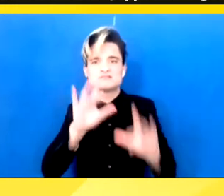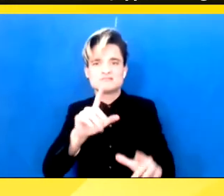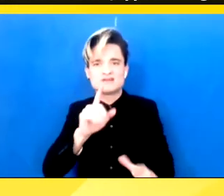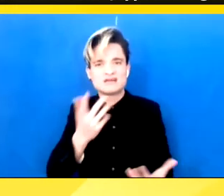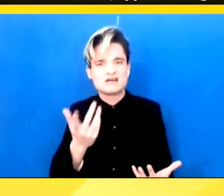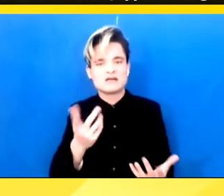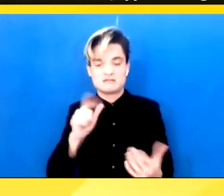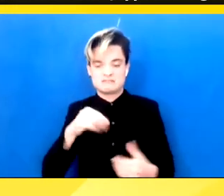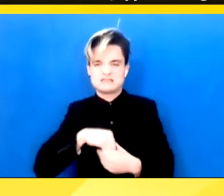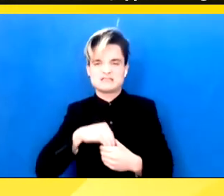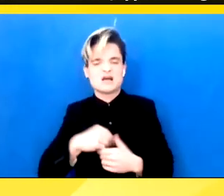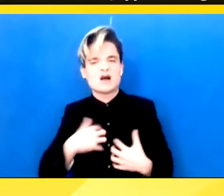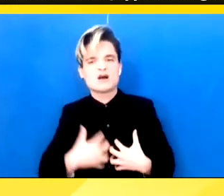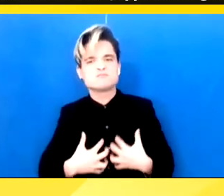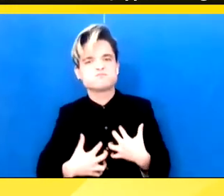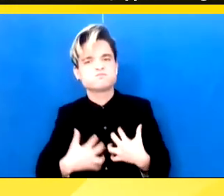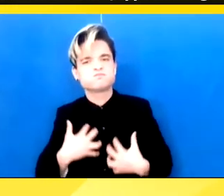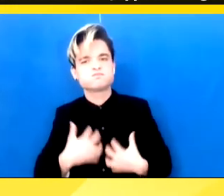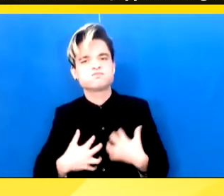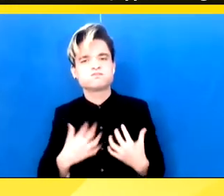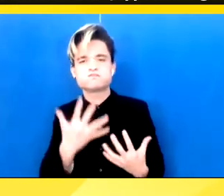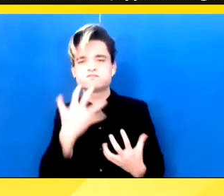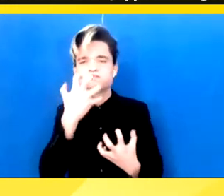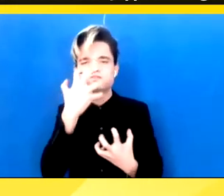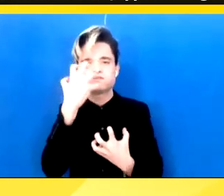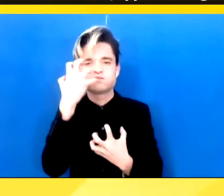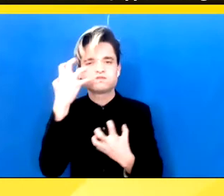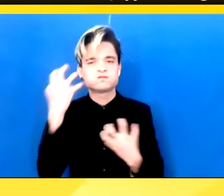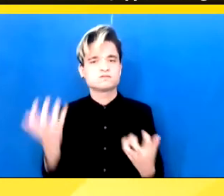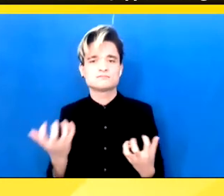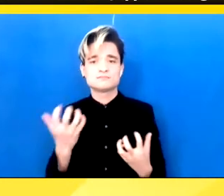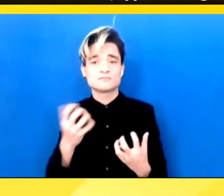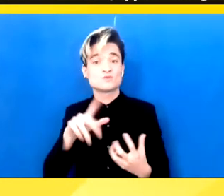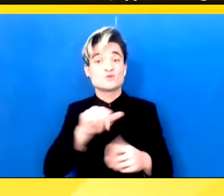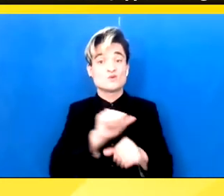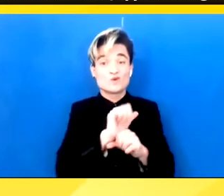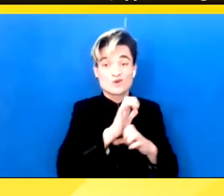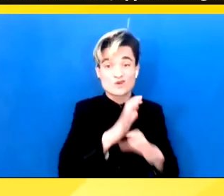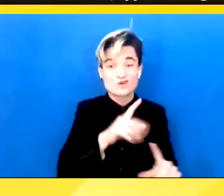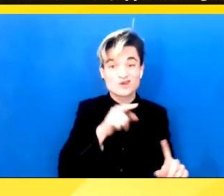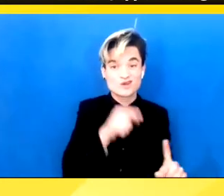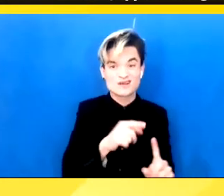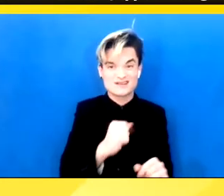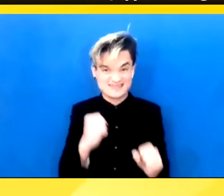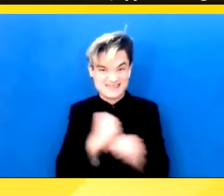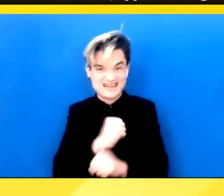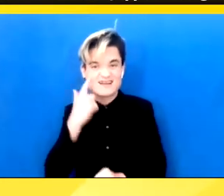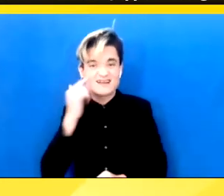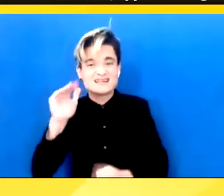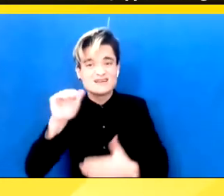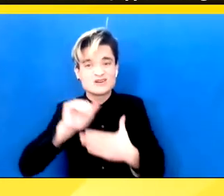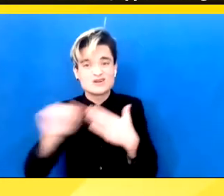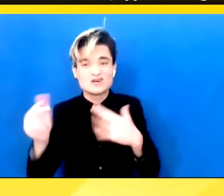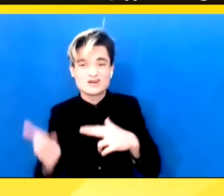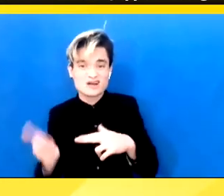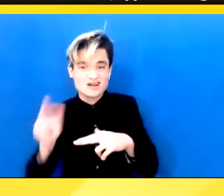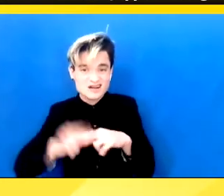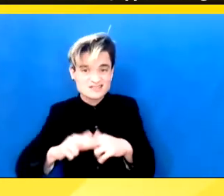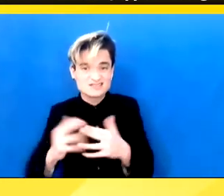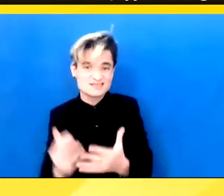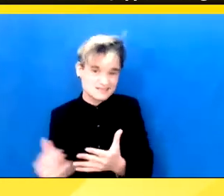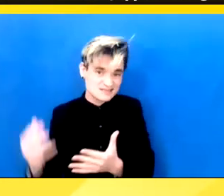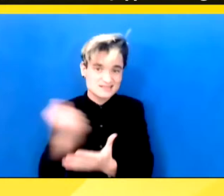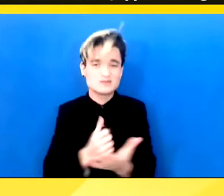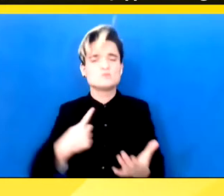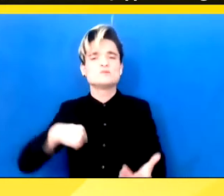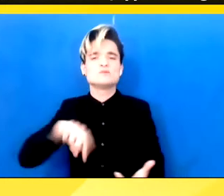care workers in SEIU and the Fight for 15 are in this with you together. We can put a real check on